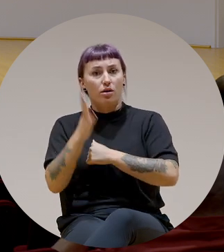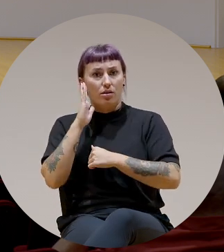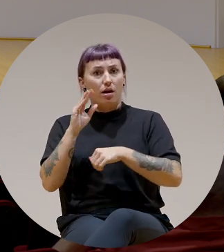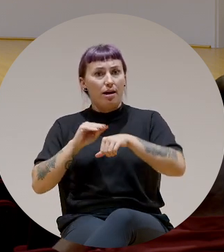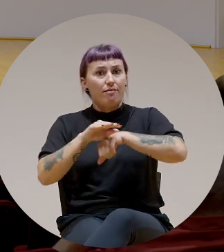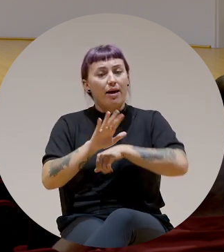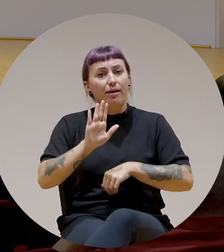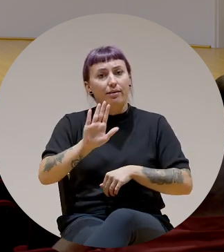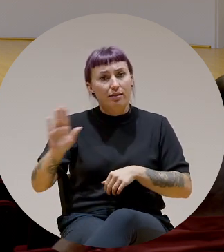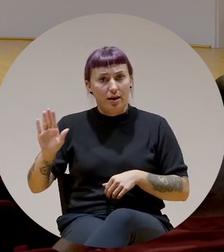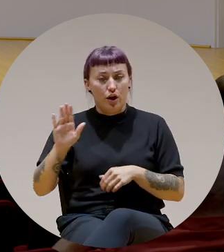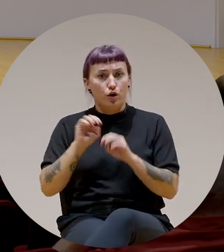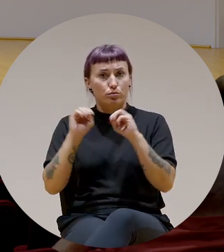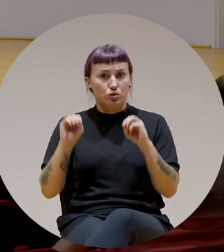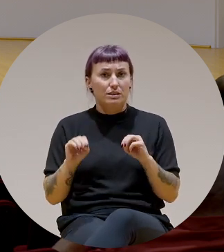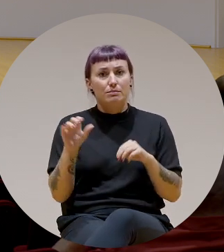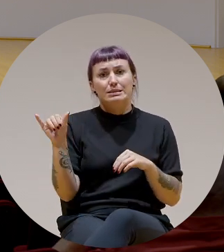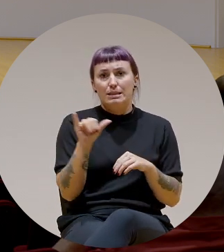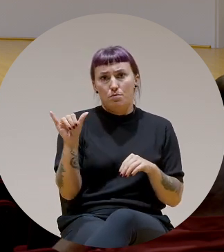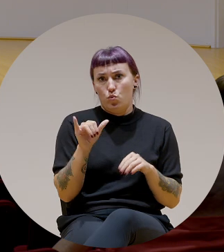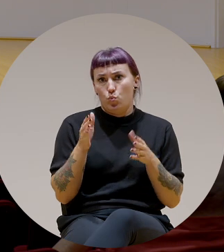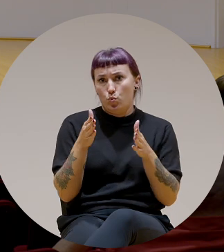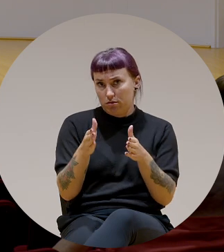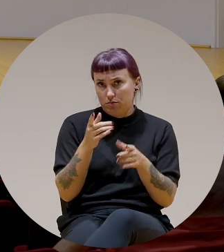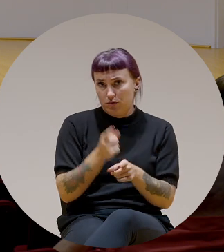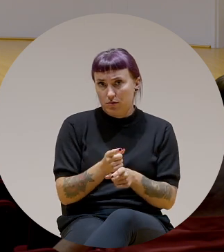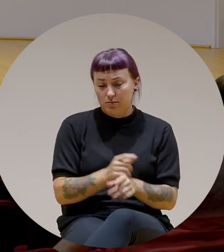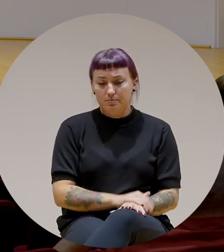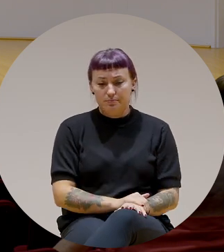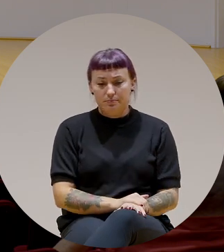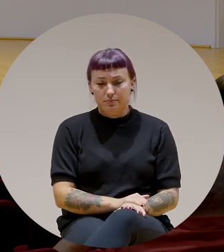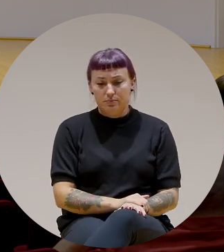do affect their museums in similar ways.